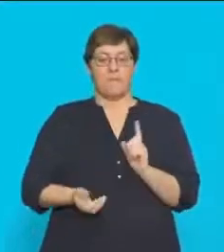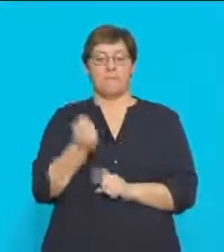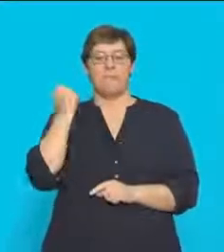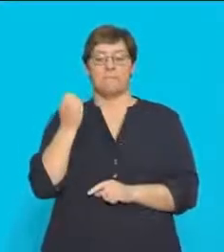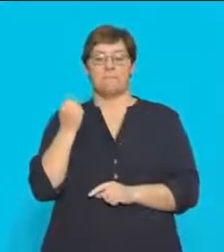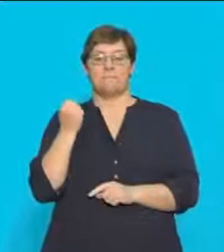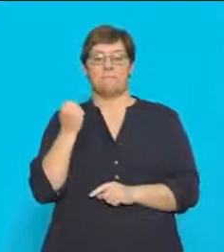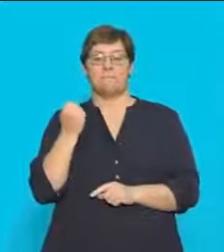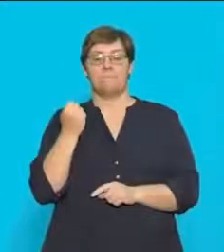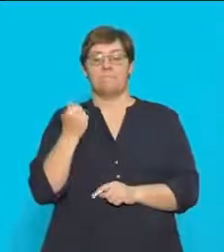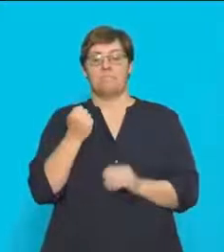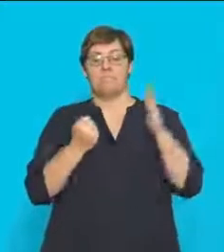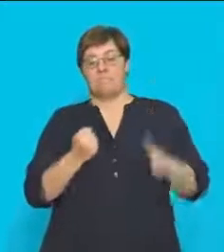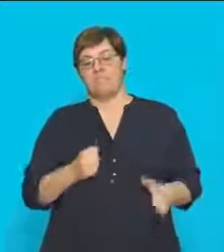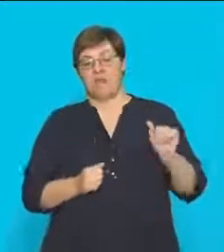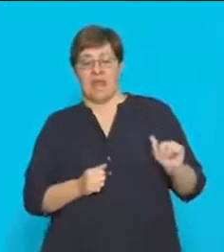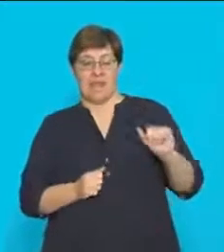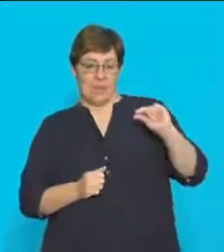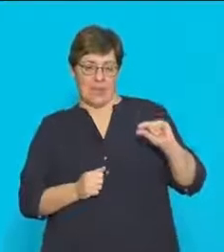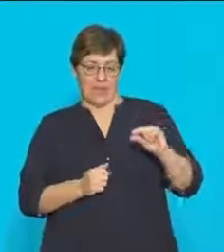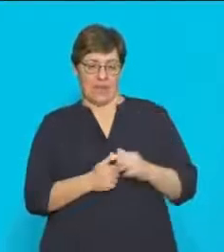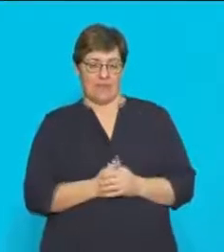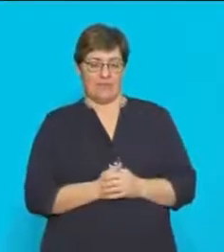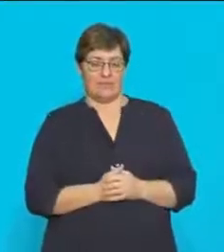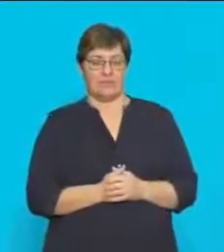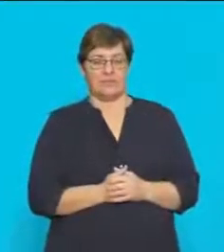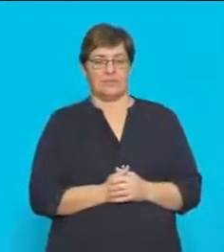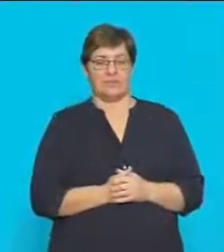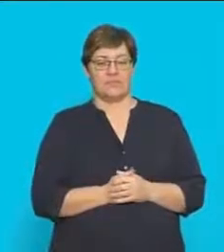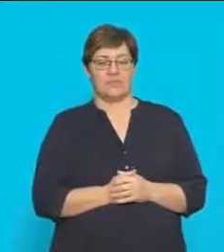rule, to use our sine rule to find little a.